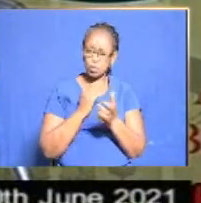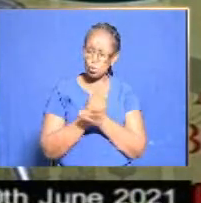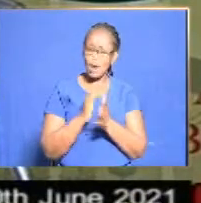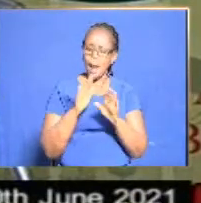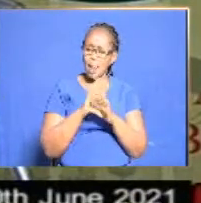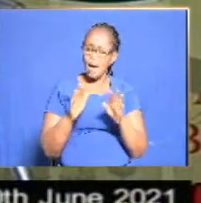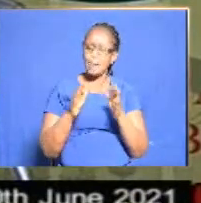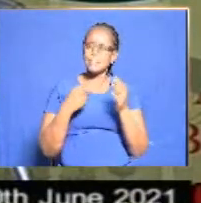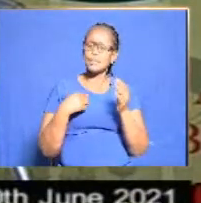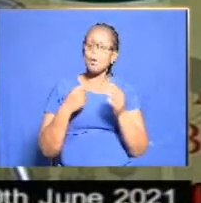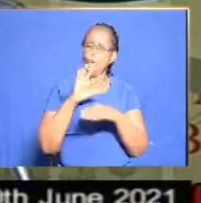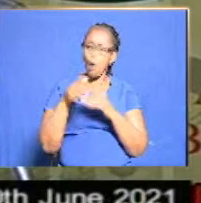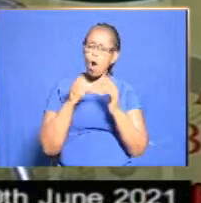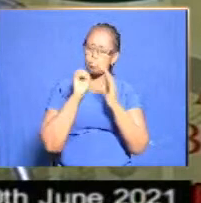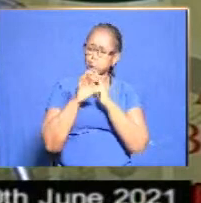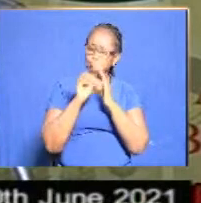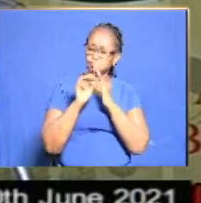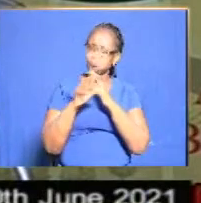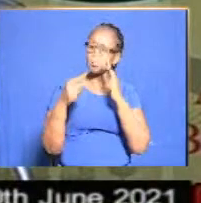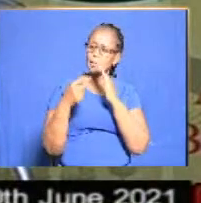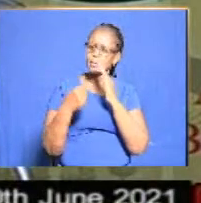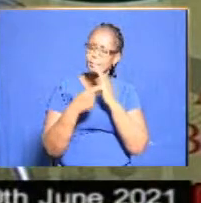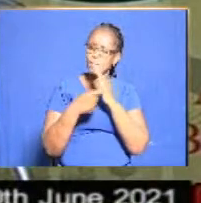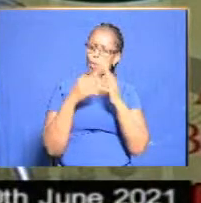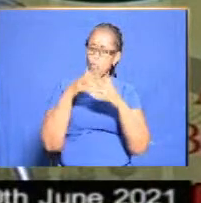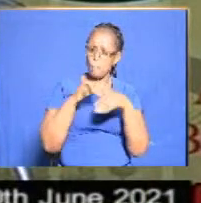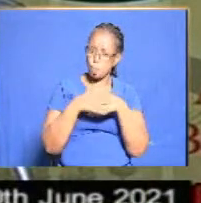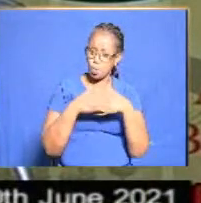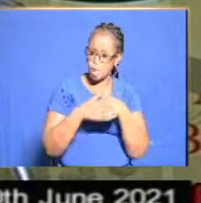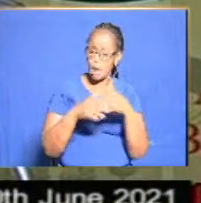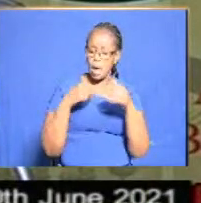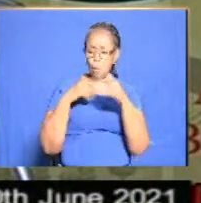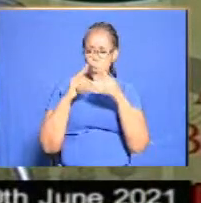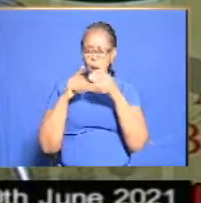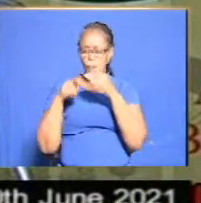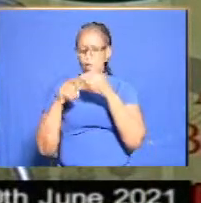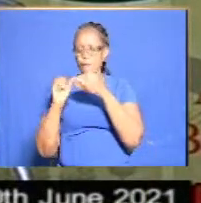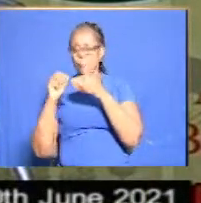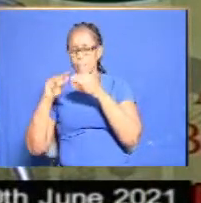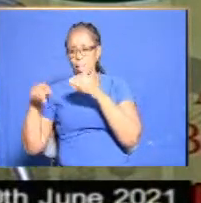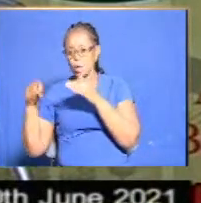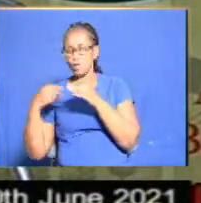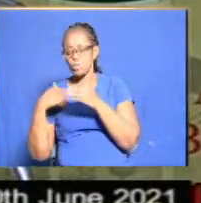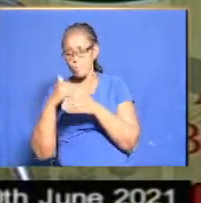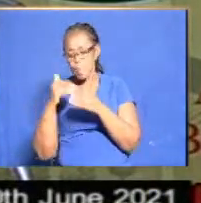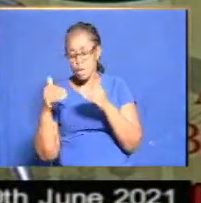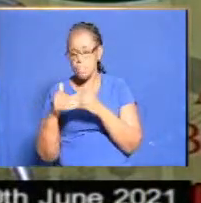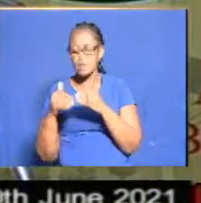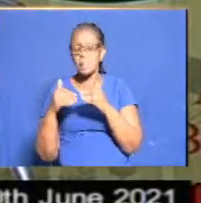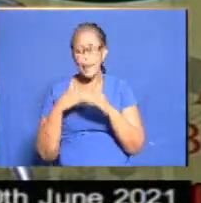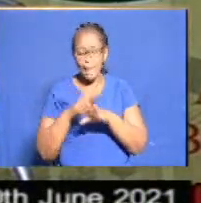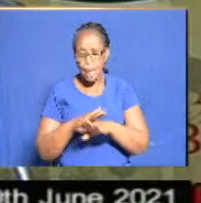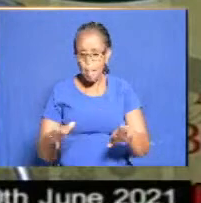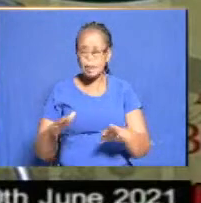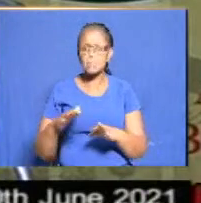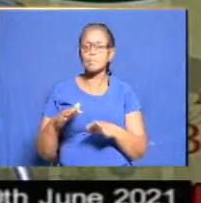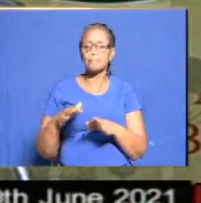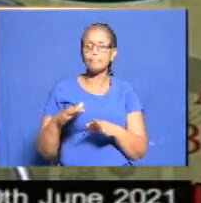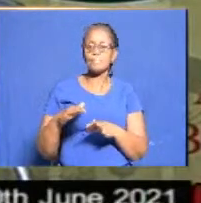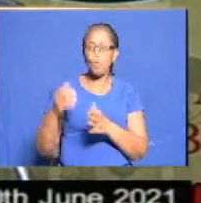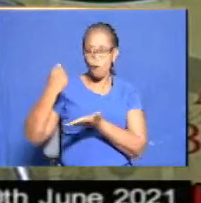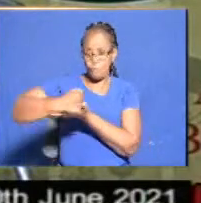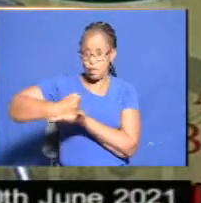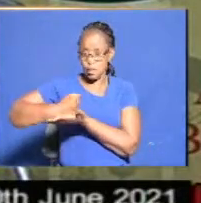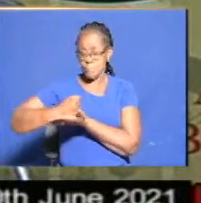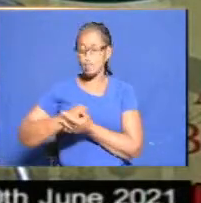and Kenya shilling 105 million for construction of land registries. Mr. Speaker, other proposed